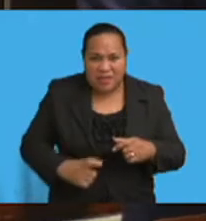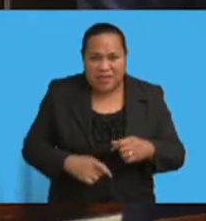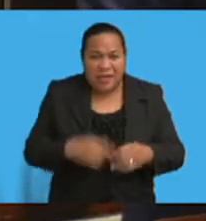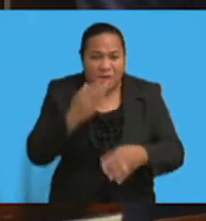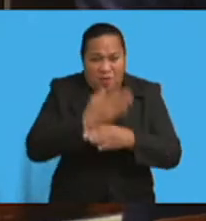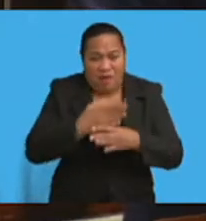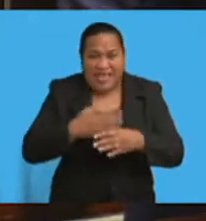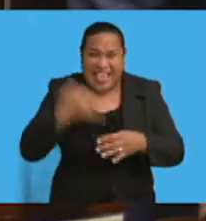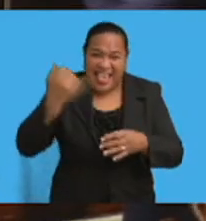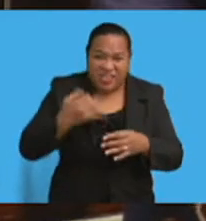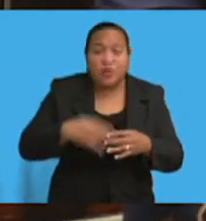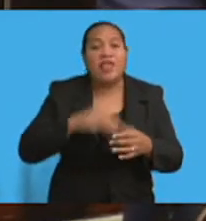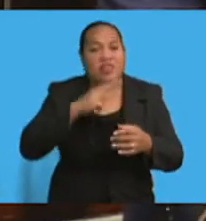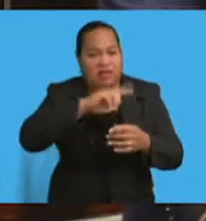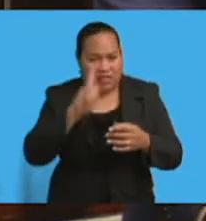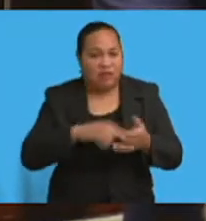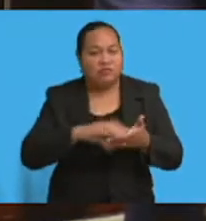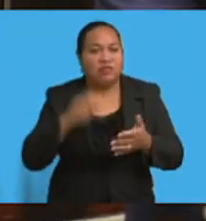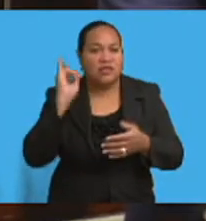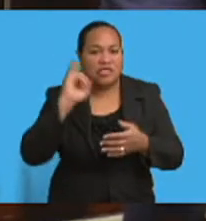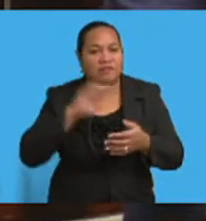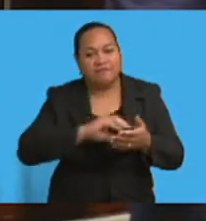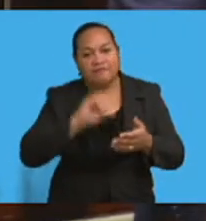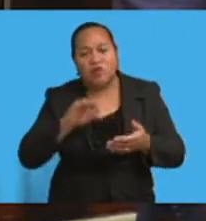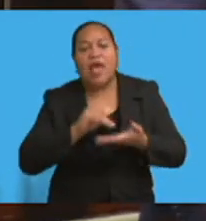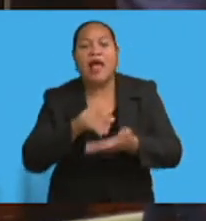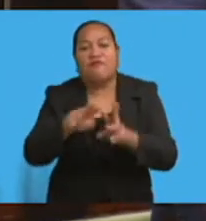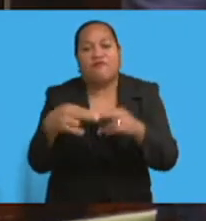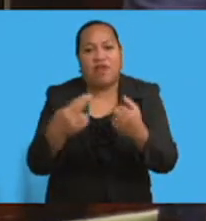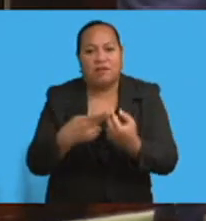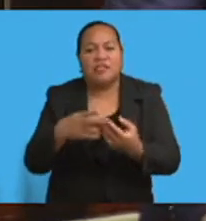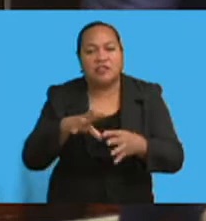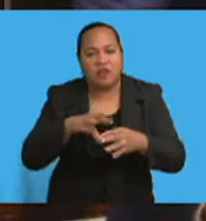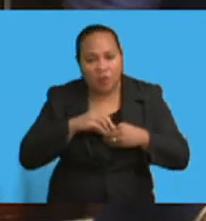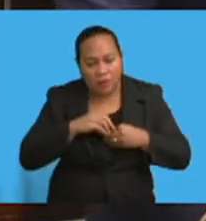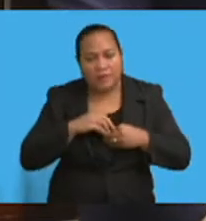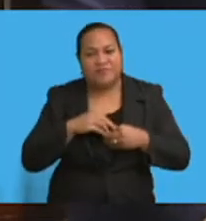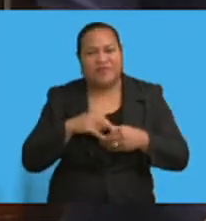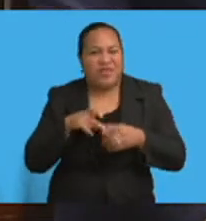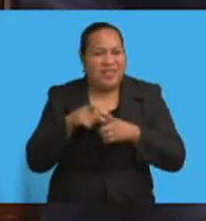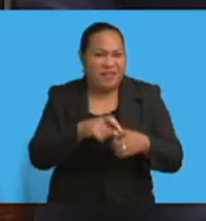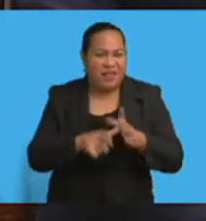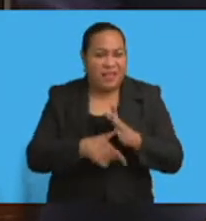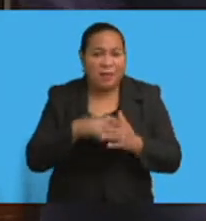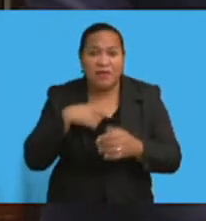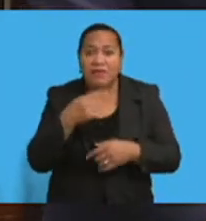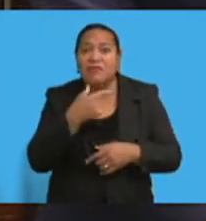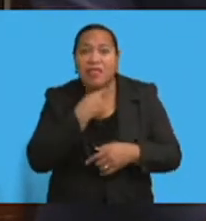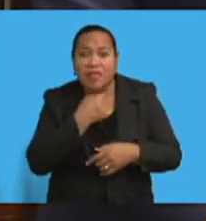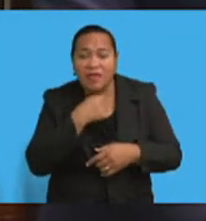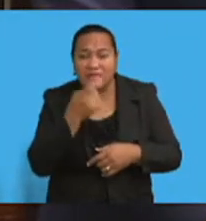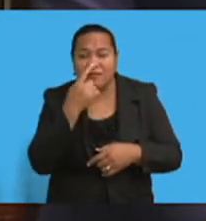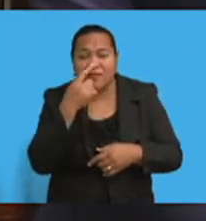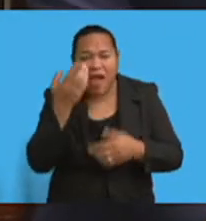scheme will pay up to $3,000 to help those families cope during that difficult time. If anyone is so curious as to how well this